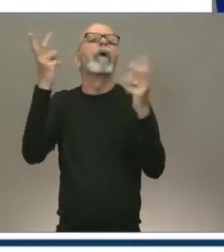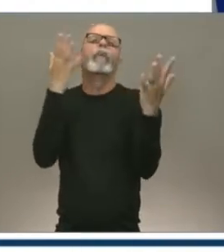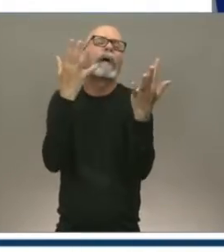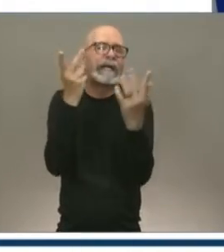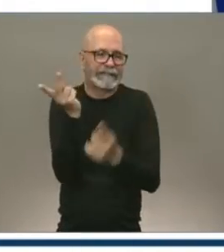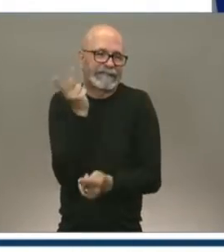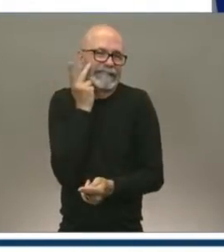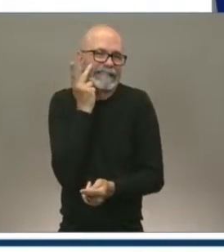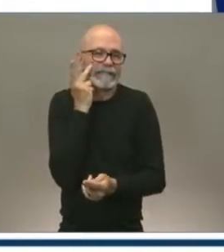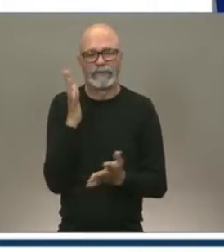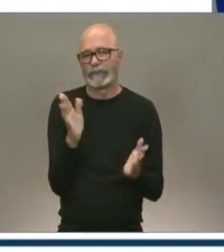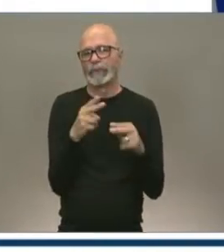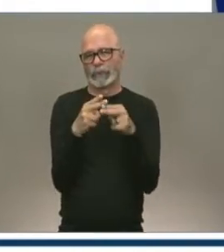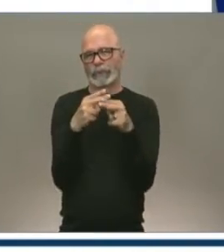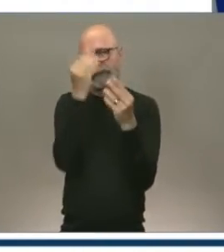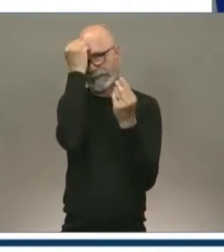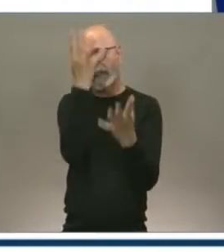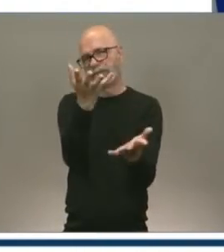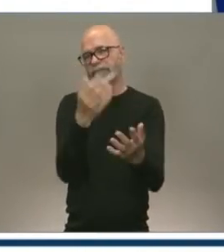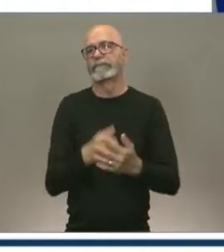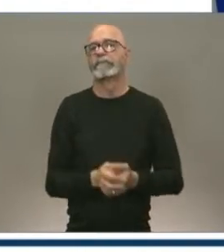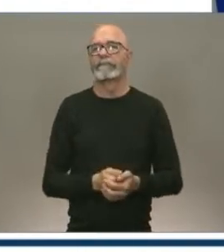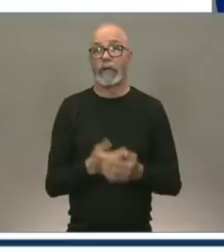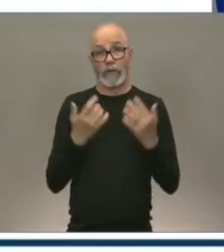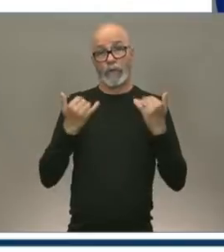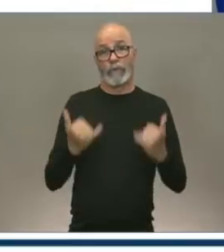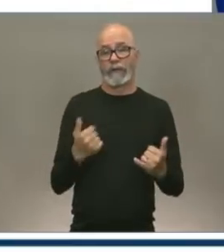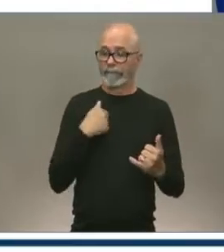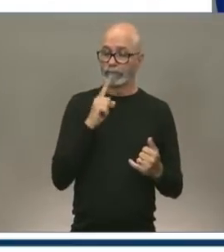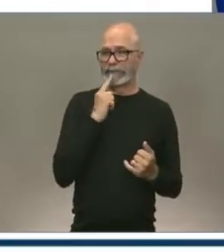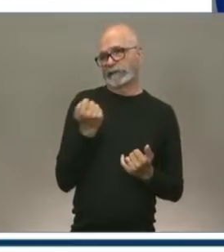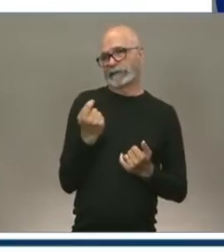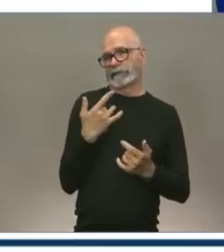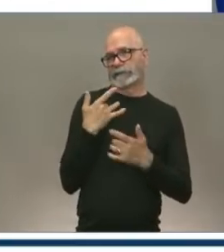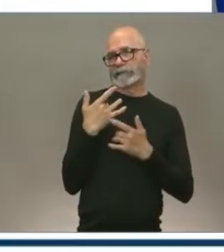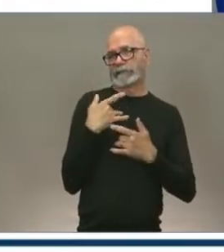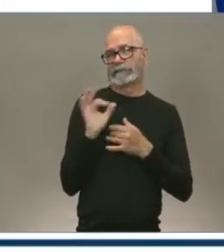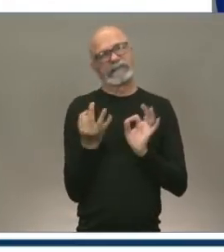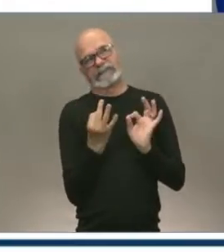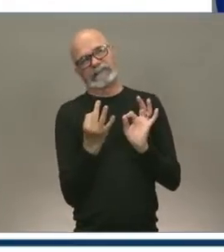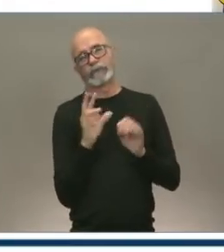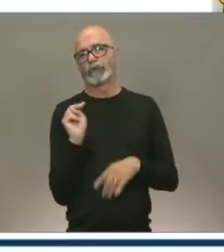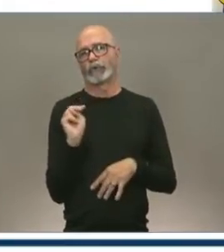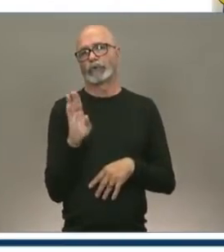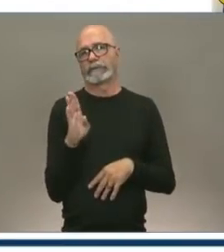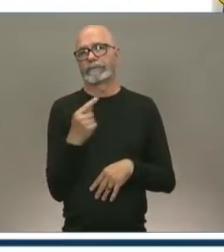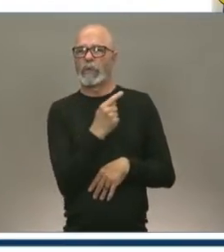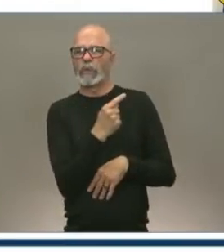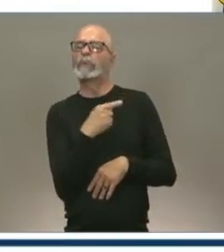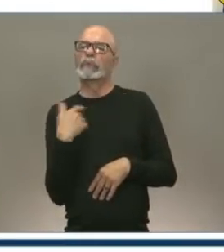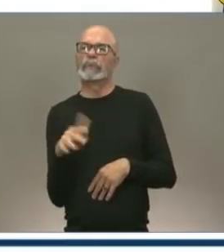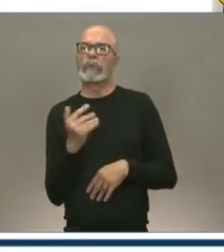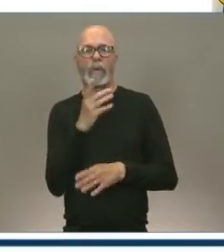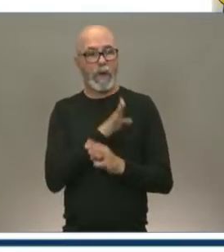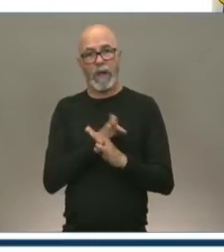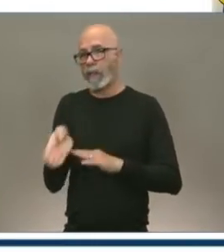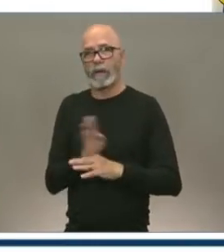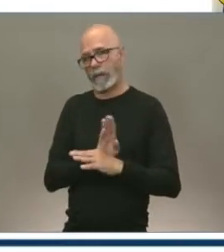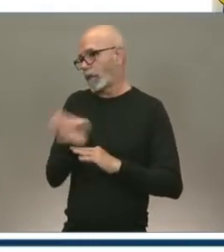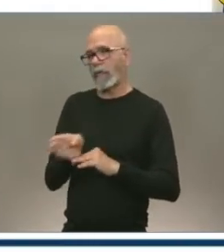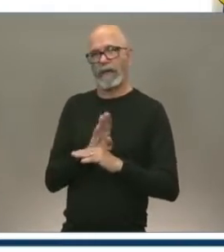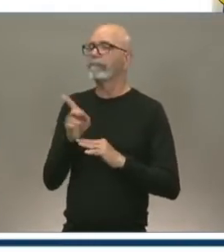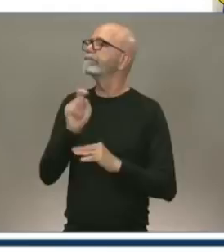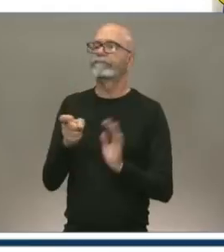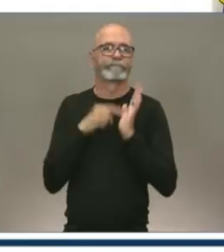for that. But right now, our concern is just limited to New Brunswick. Go ahead with your follow-up, Alicia. And